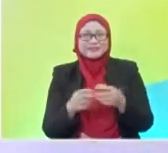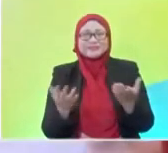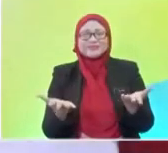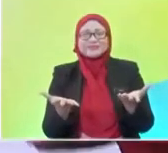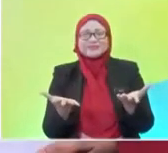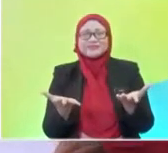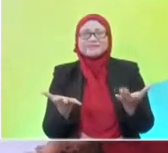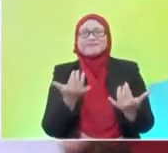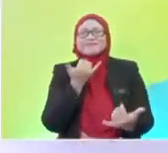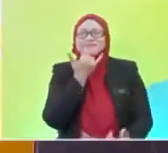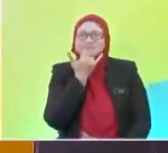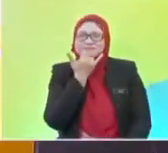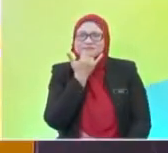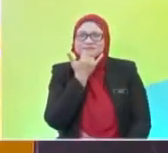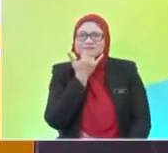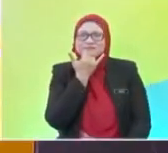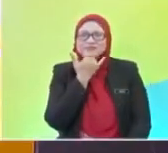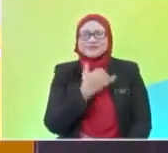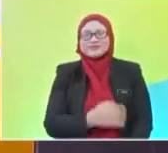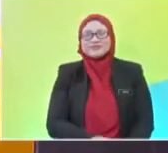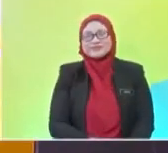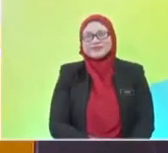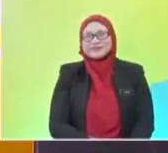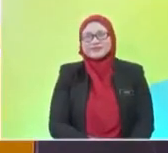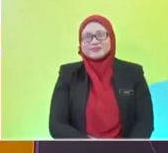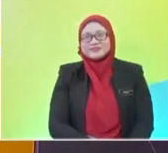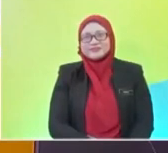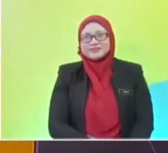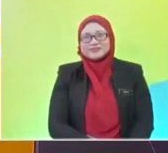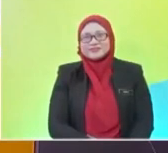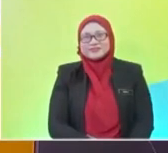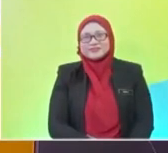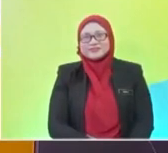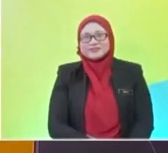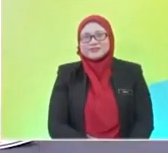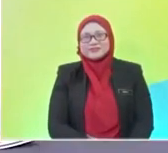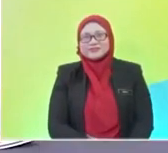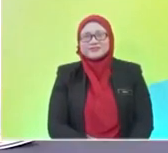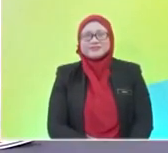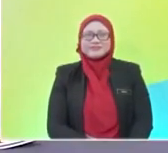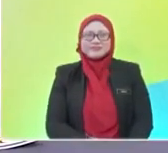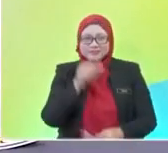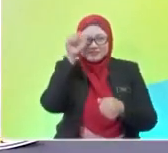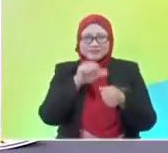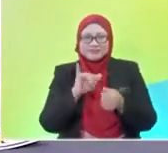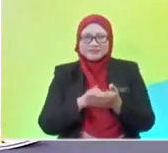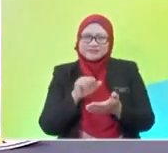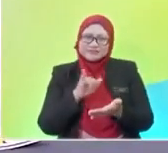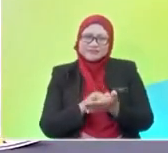not this. It's not that. Okay. Your turn, teacher. Okay. I thought it was that one.